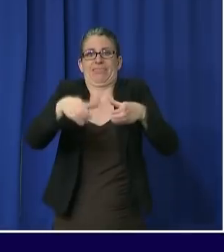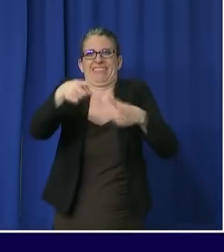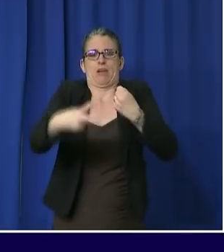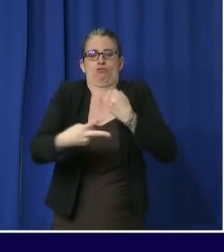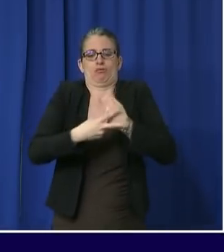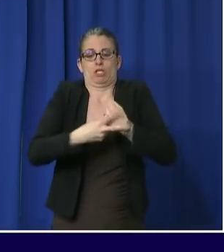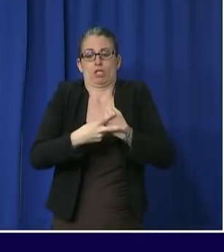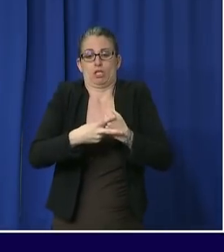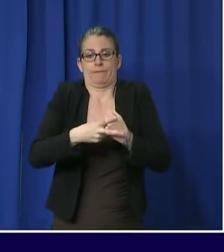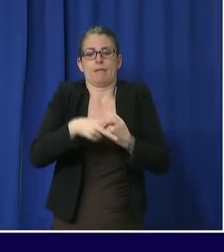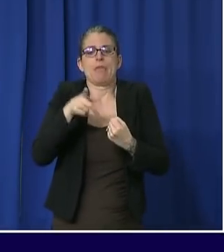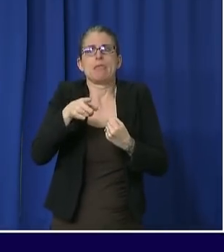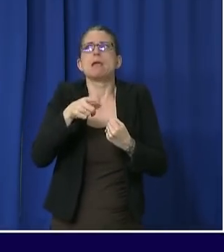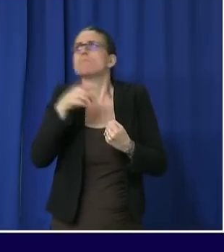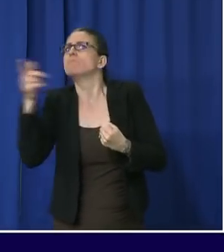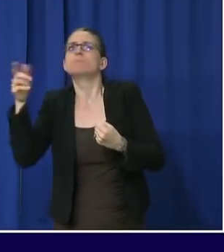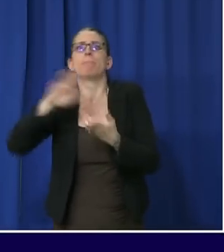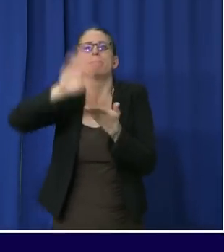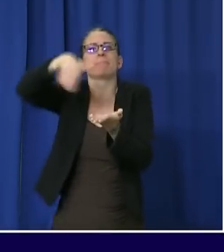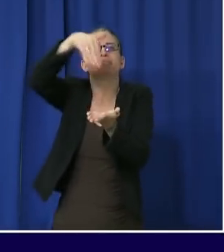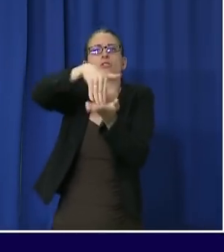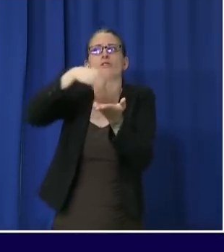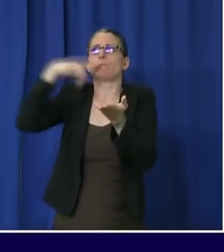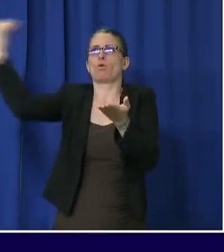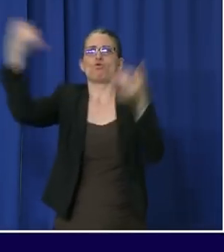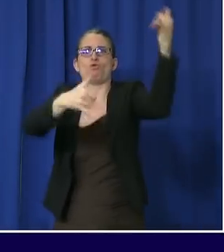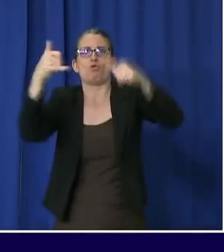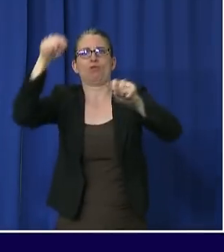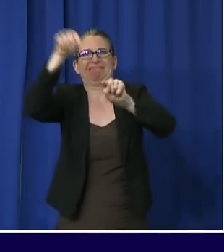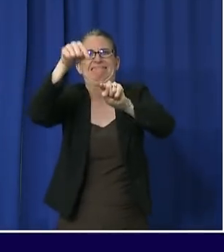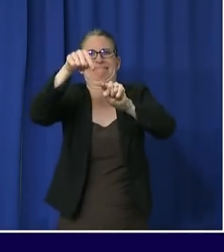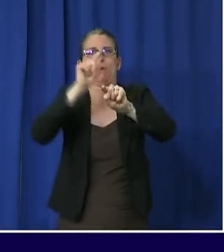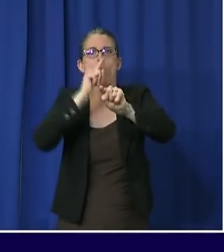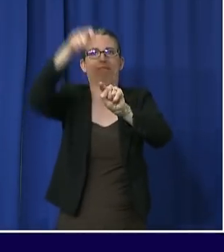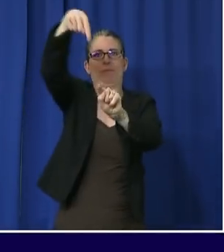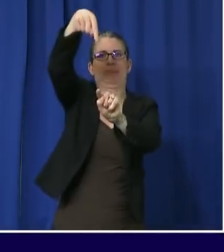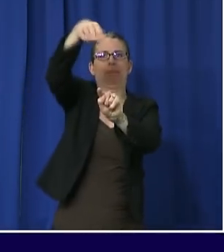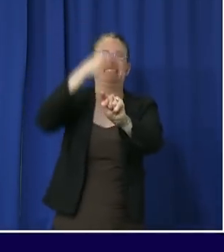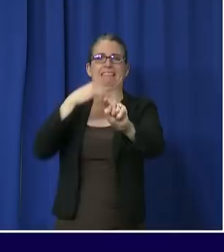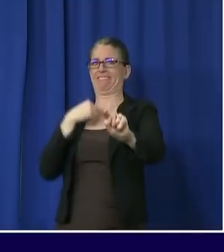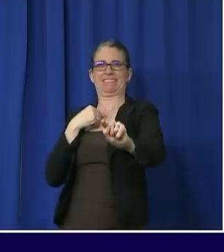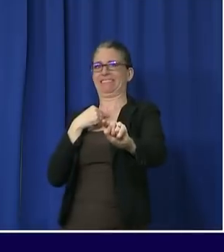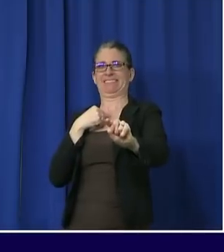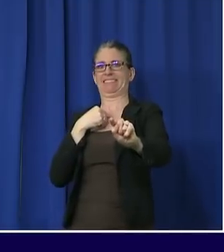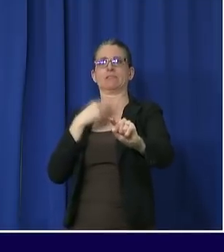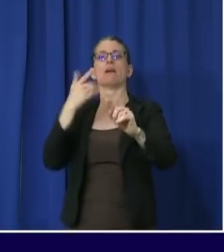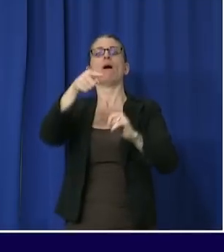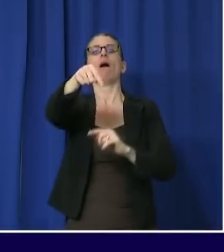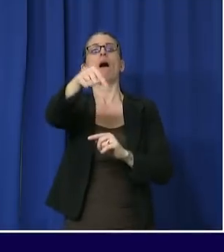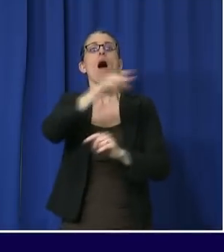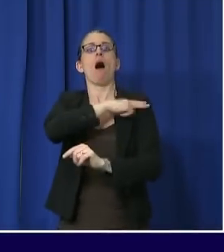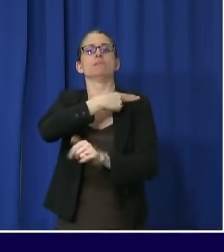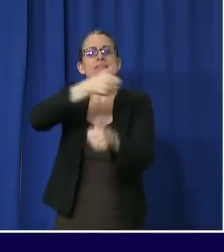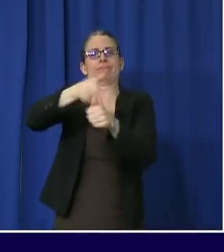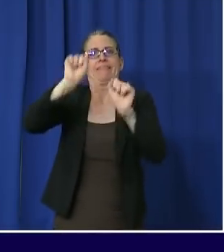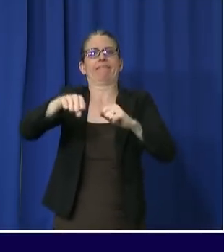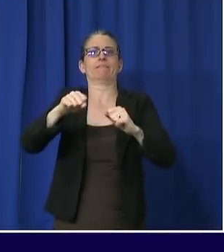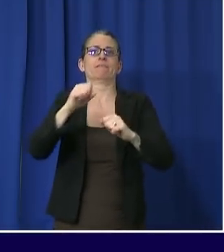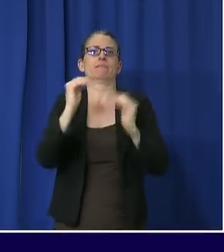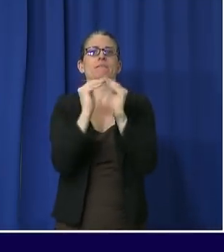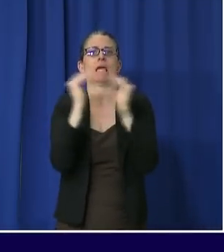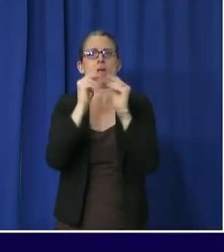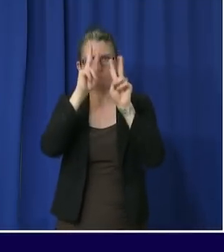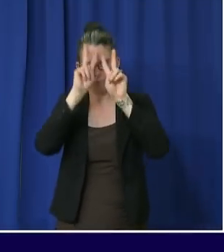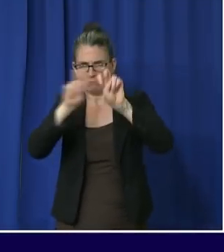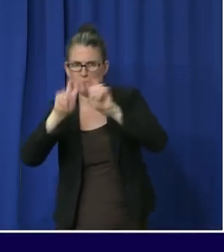way to distribute this drug with that prime principle of health equity in mind. So there's much more to come on remdesivir, and once we get